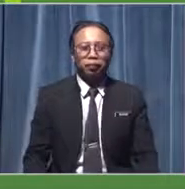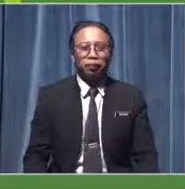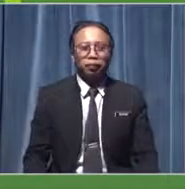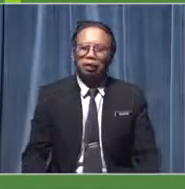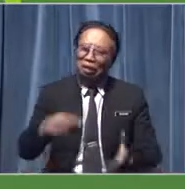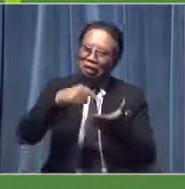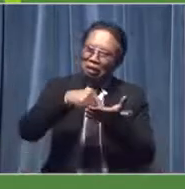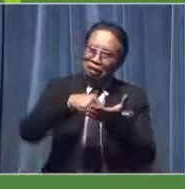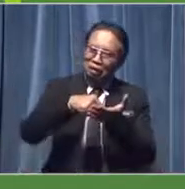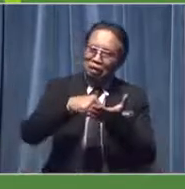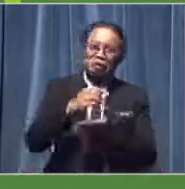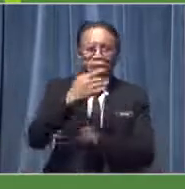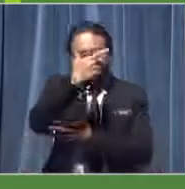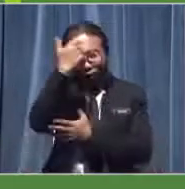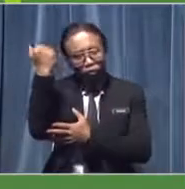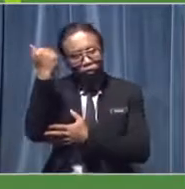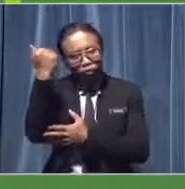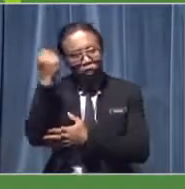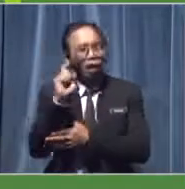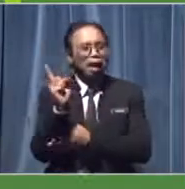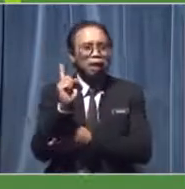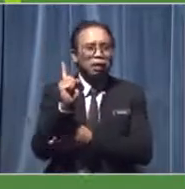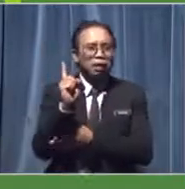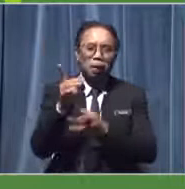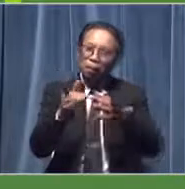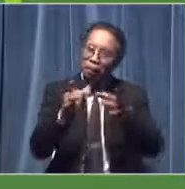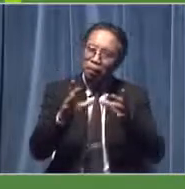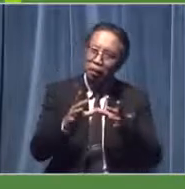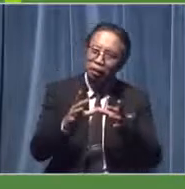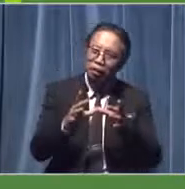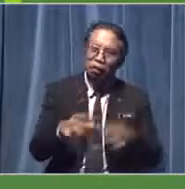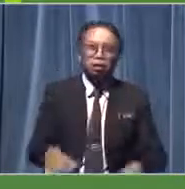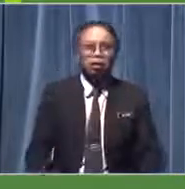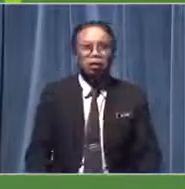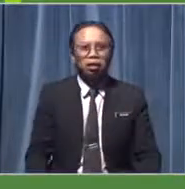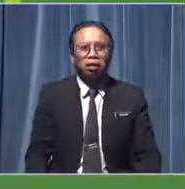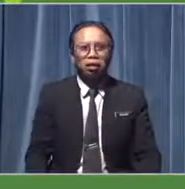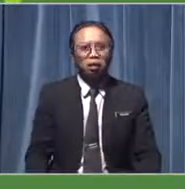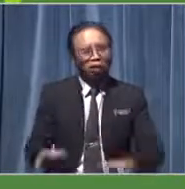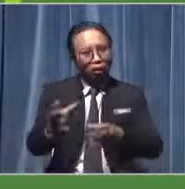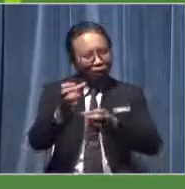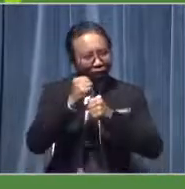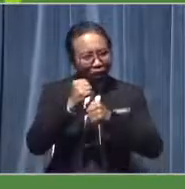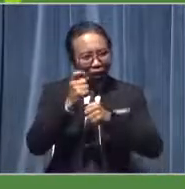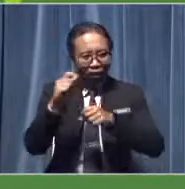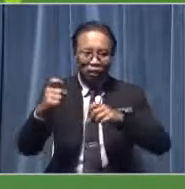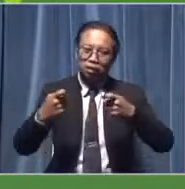This is because any of the plate can only lose or gain the